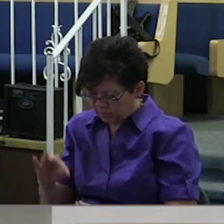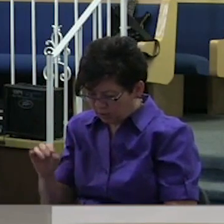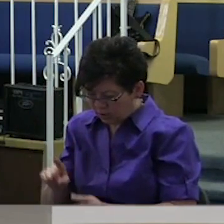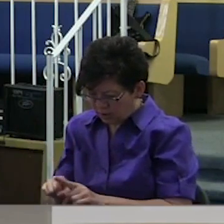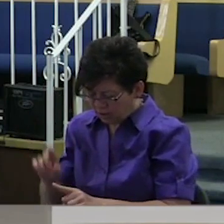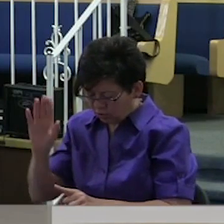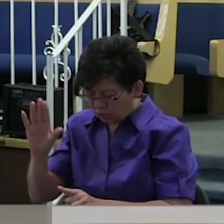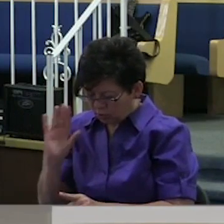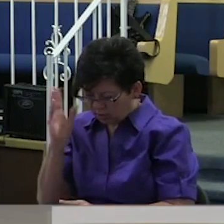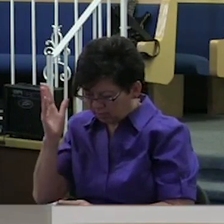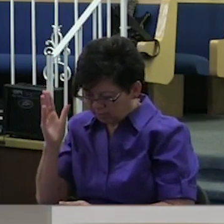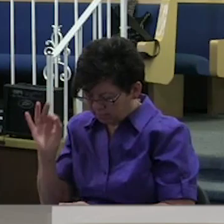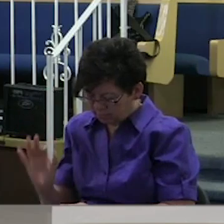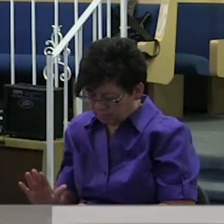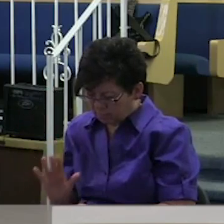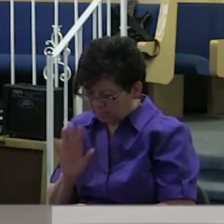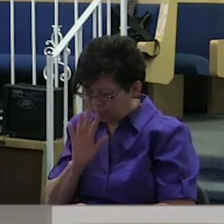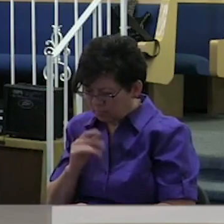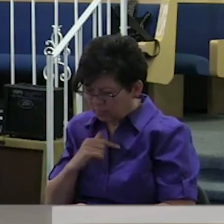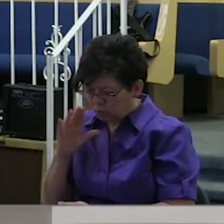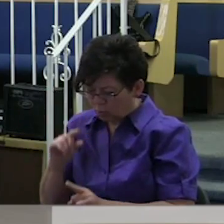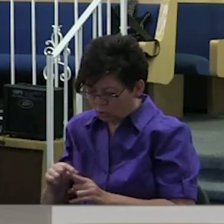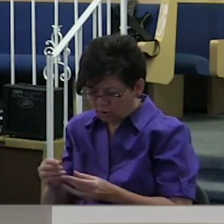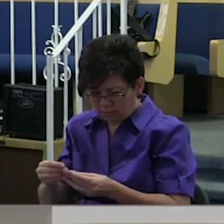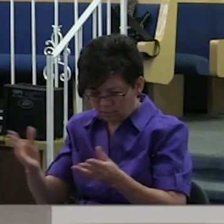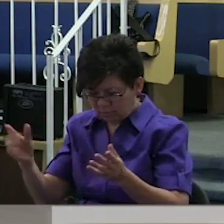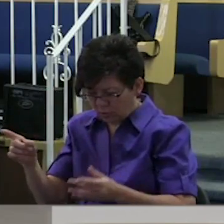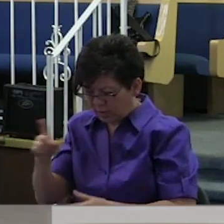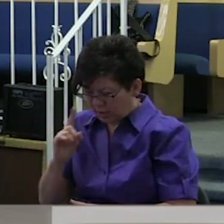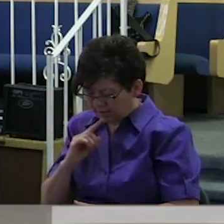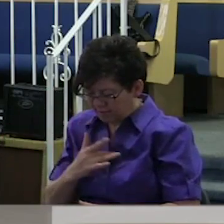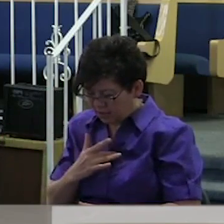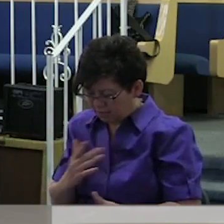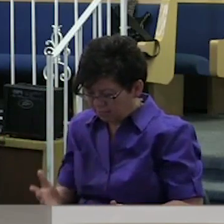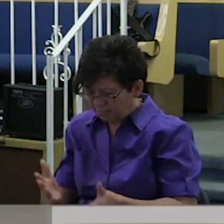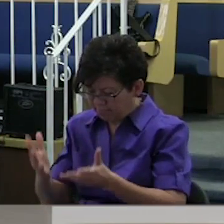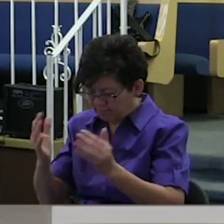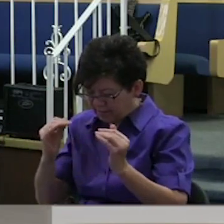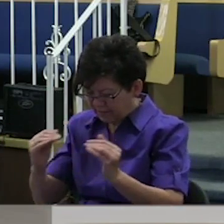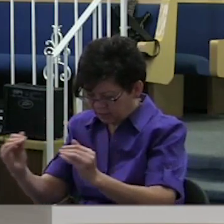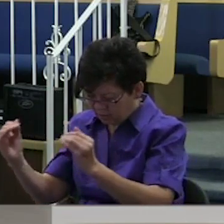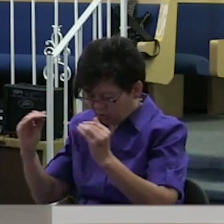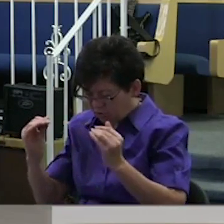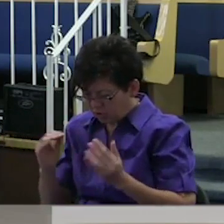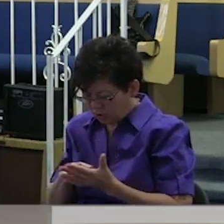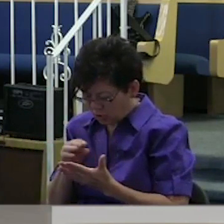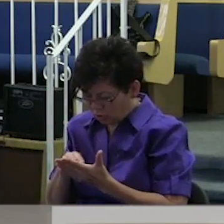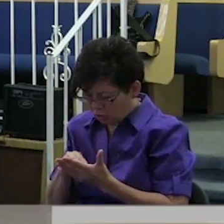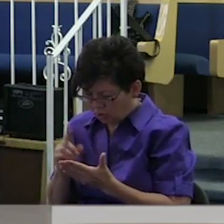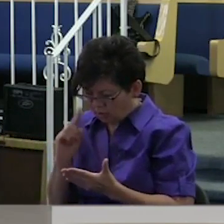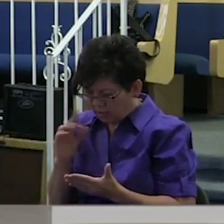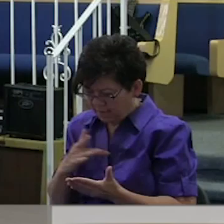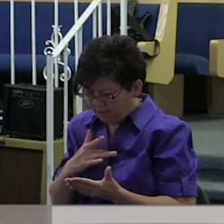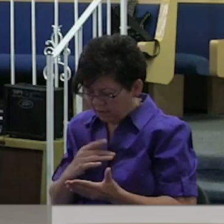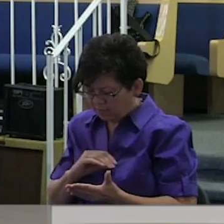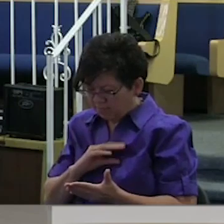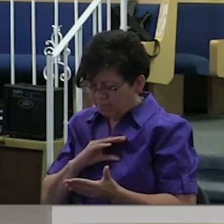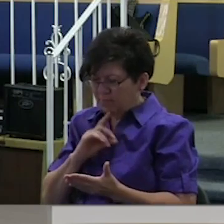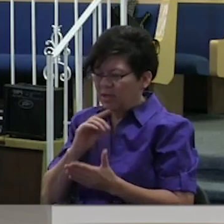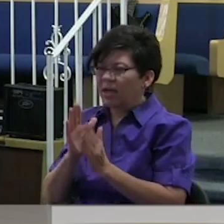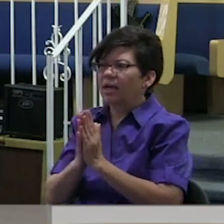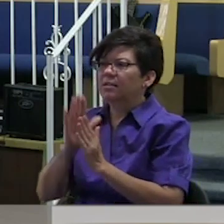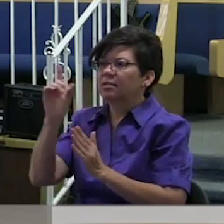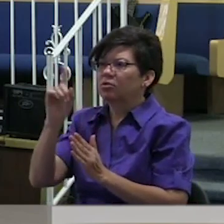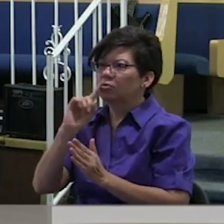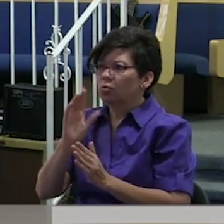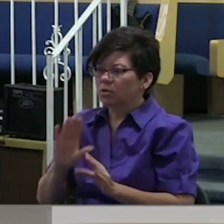speaker. Allow me to present your word unto your people that they may be edified, that they may be encouraged, that they may be lifted up. This I ask, trusting and believing that